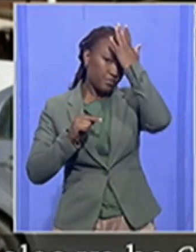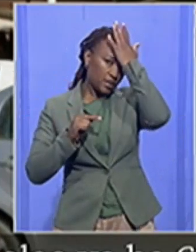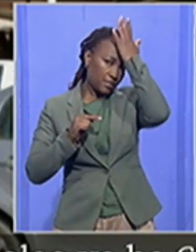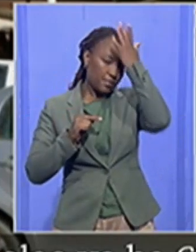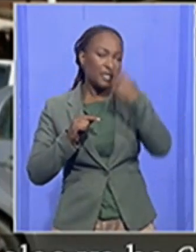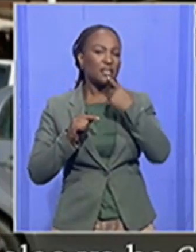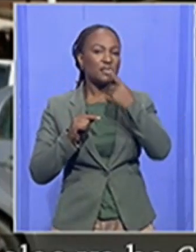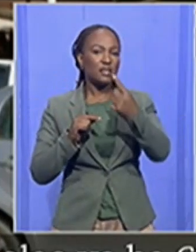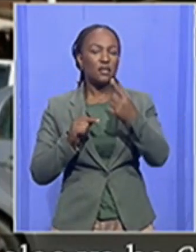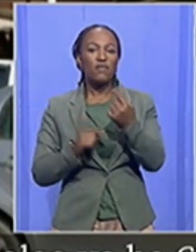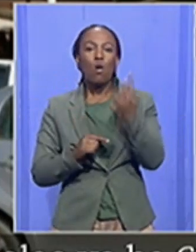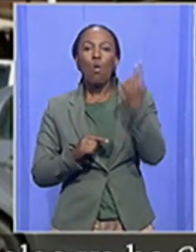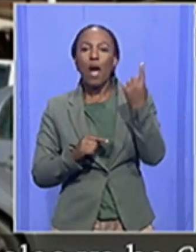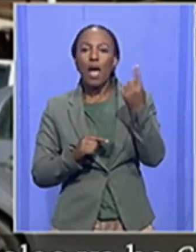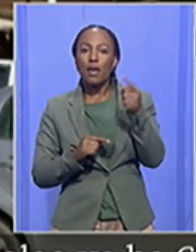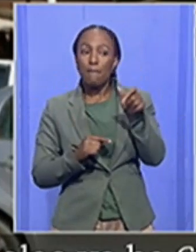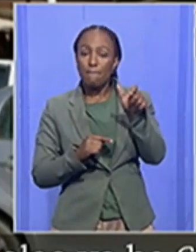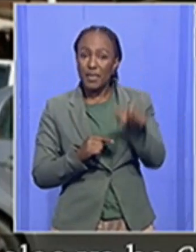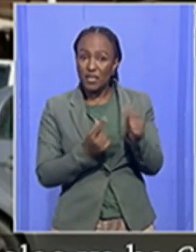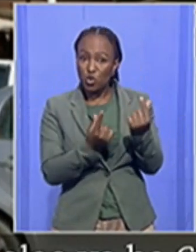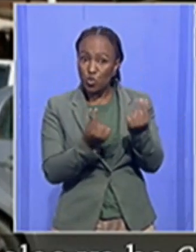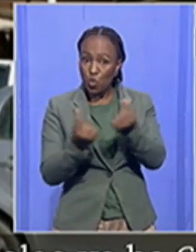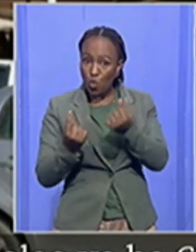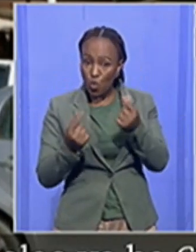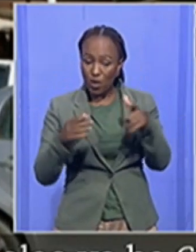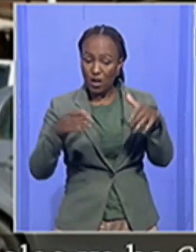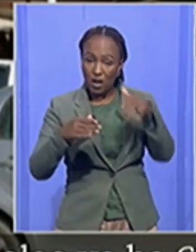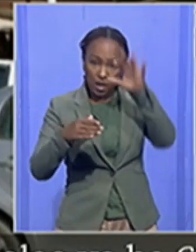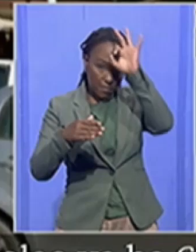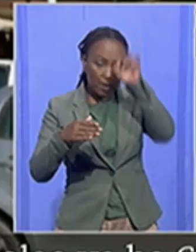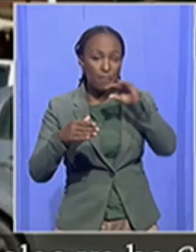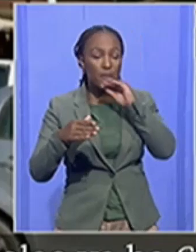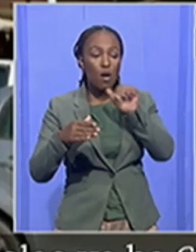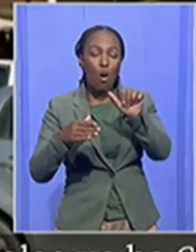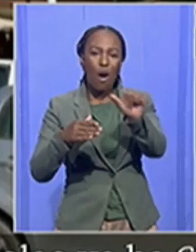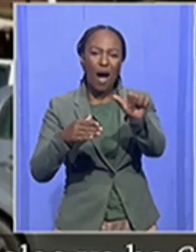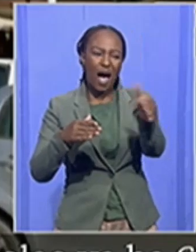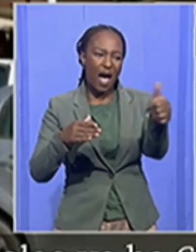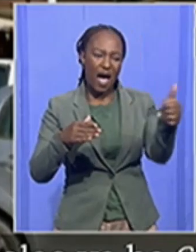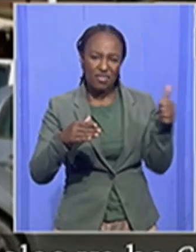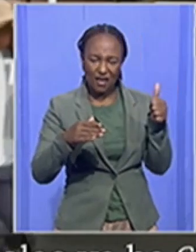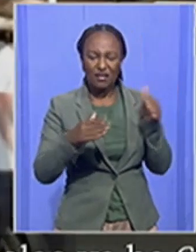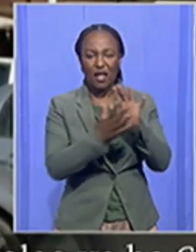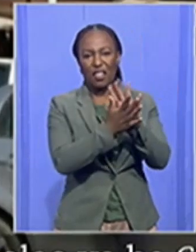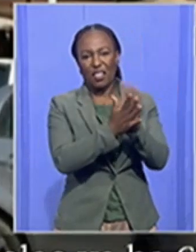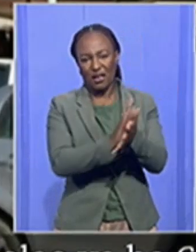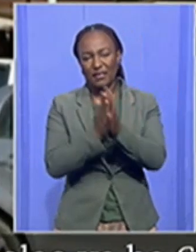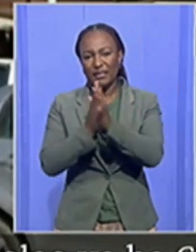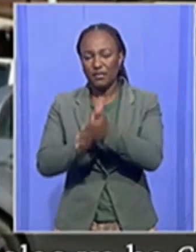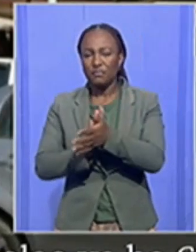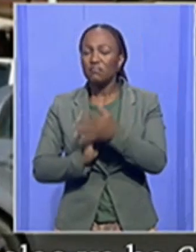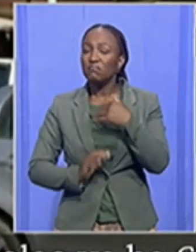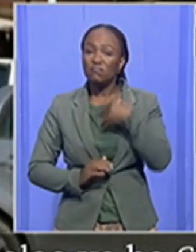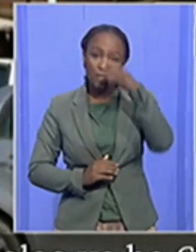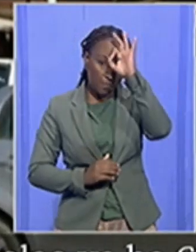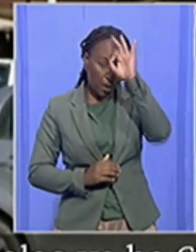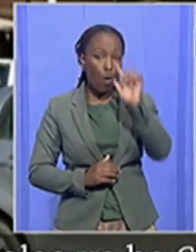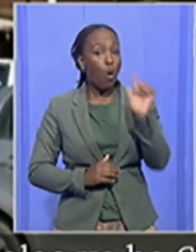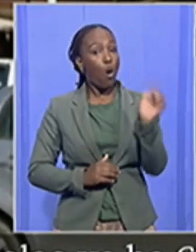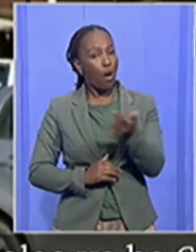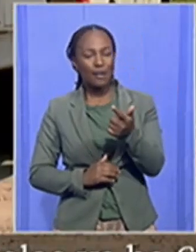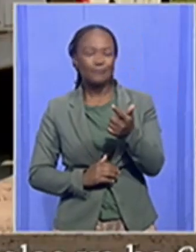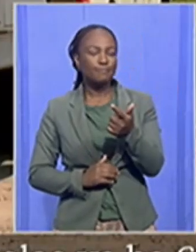le tšee le bodile le bodisa beke ka moka. Re are sure gore a se maphodisa ka moka mara yo a dirileng e tla akaretša